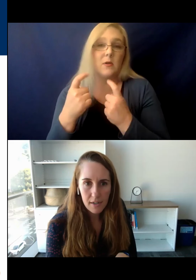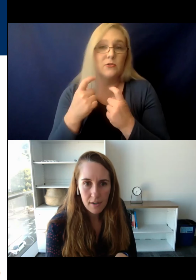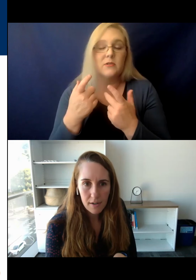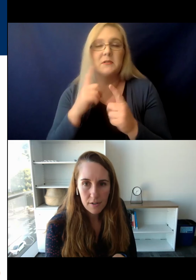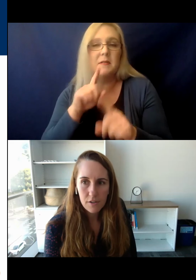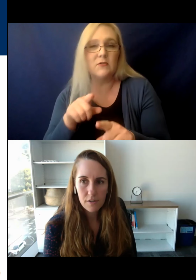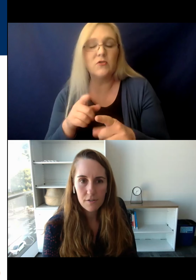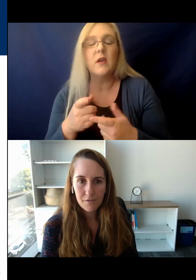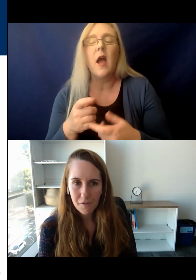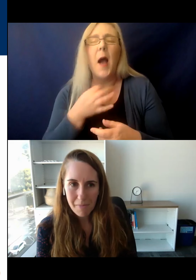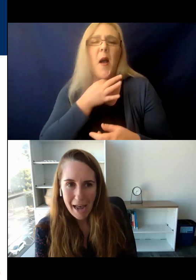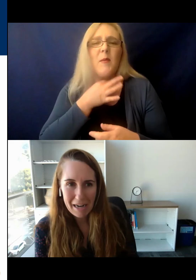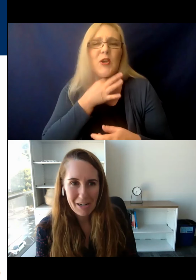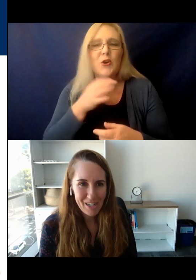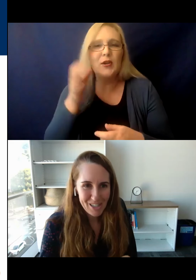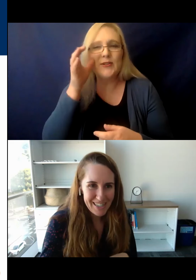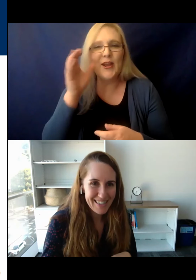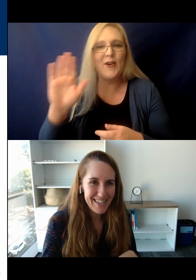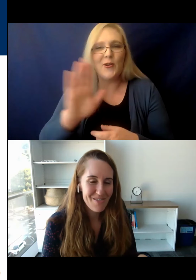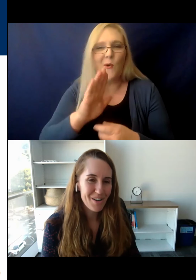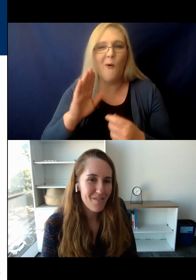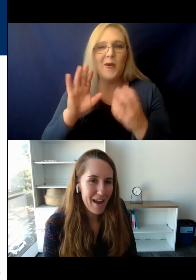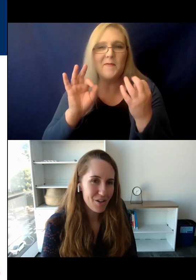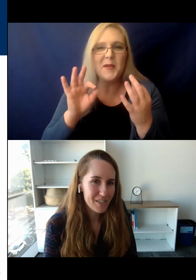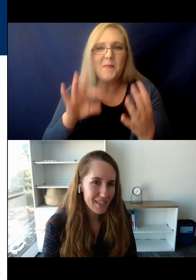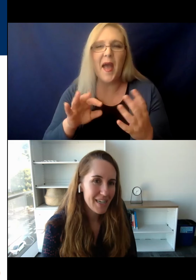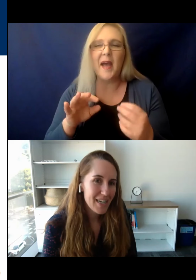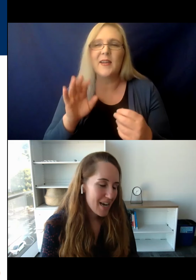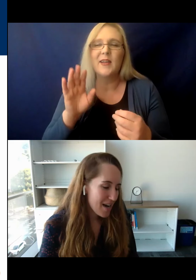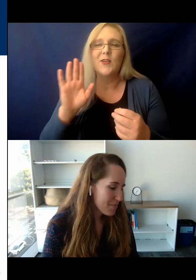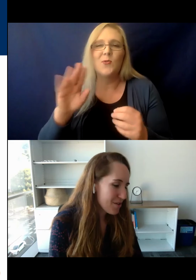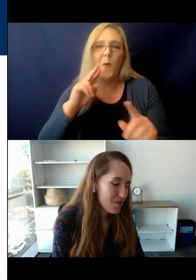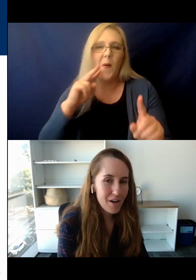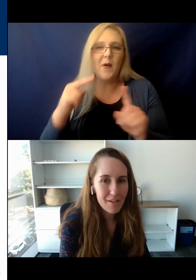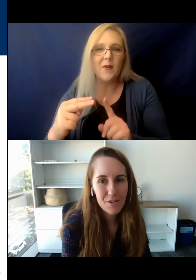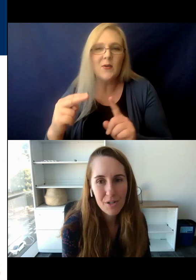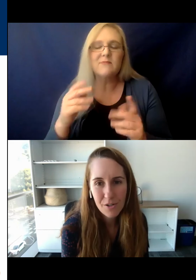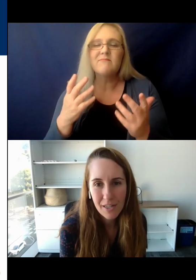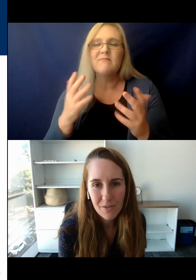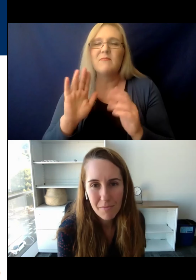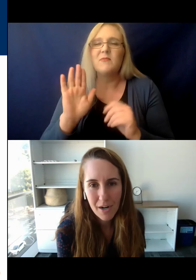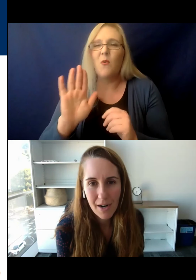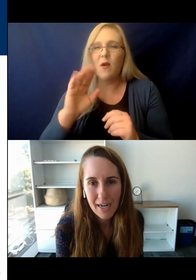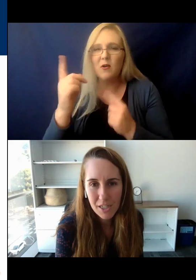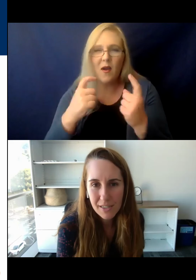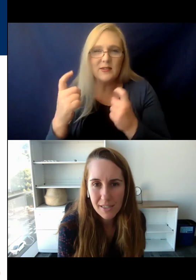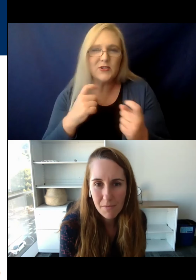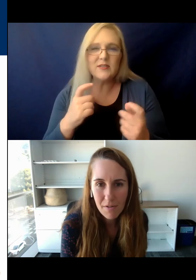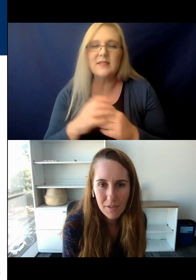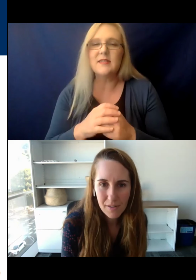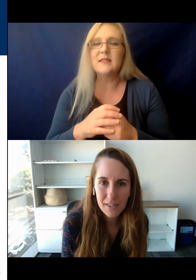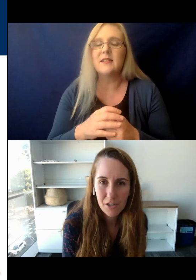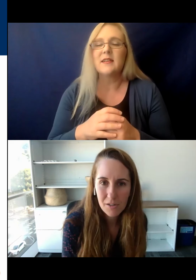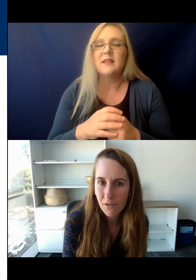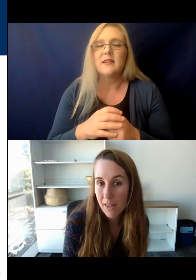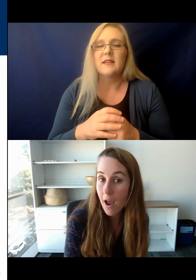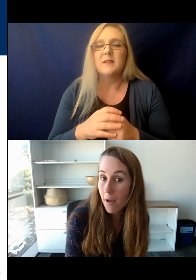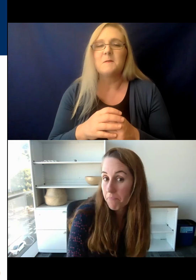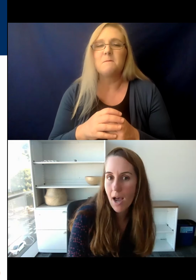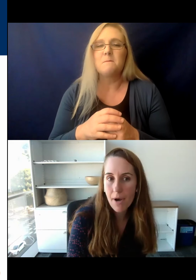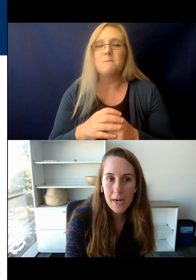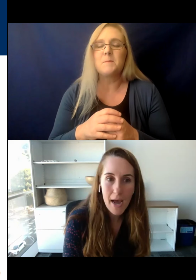to hear your feedback and questions and kind of how you see you all who are joining the webinar actually see some of these issues